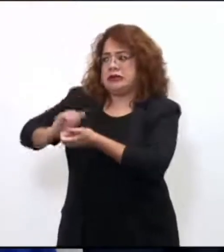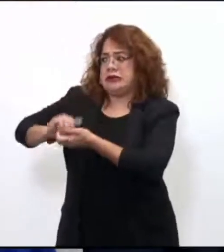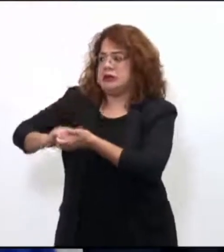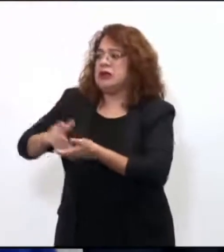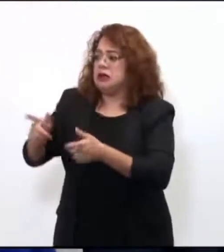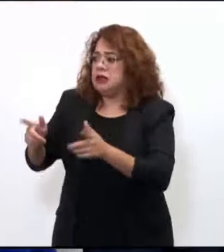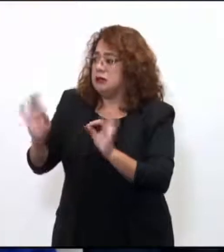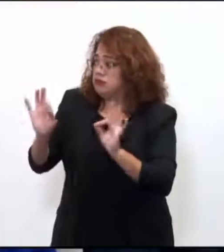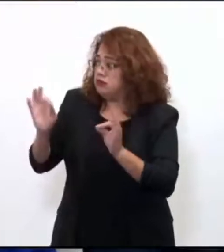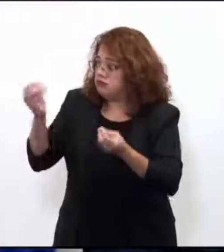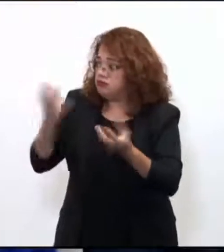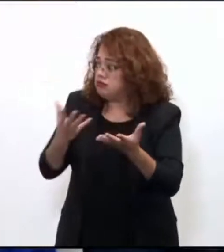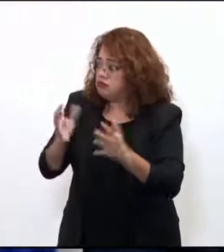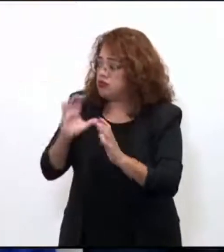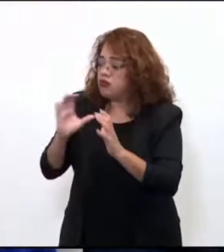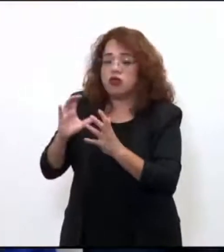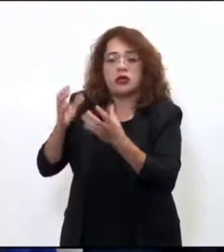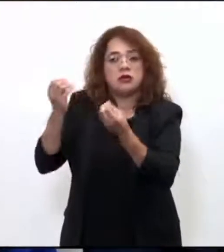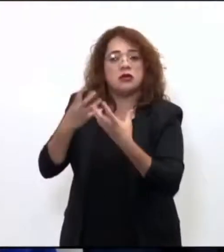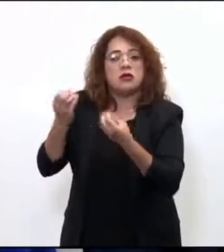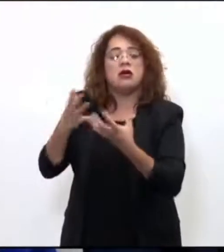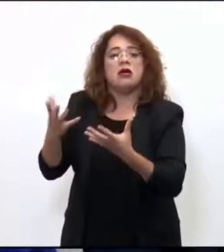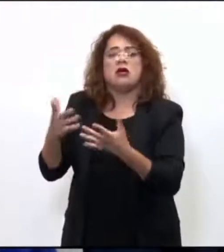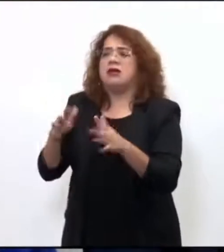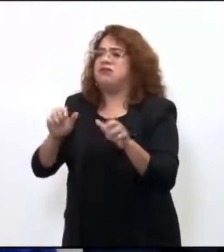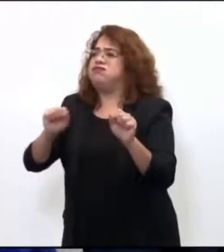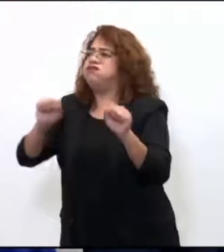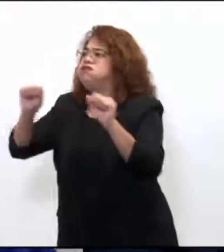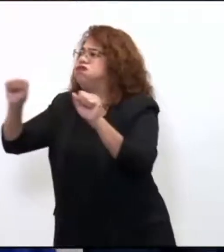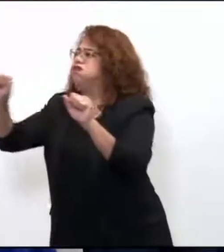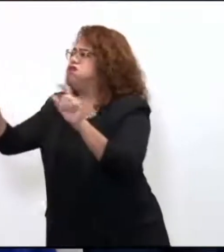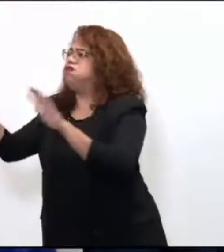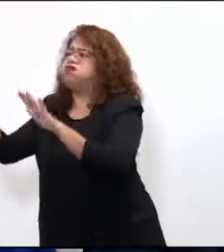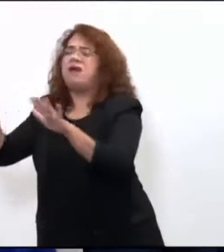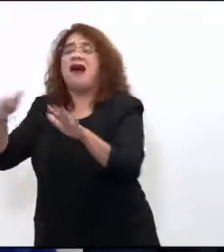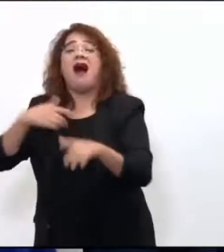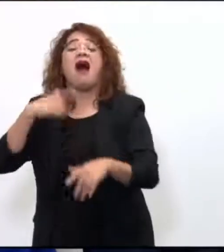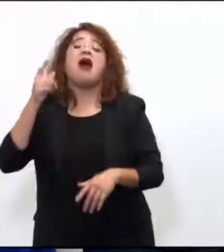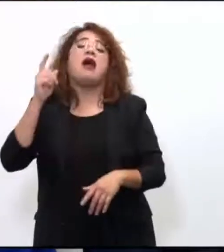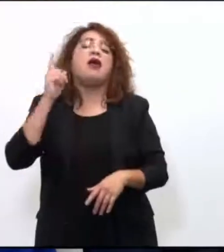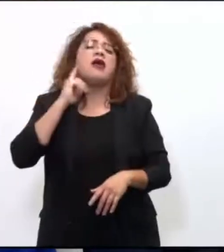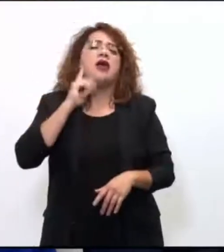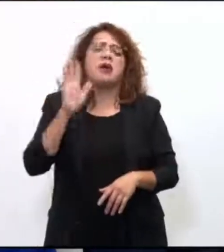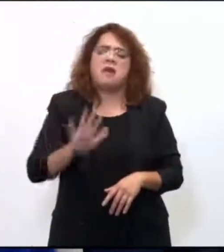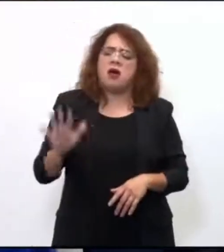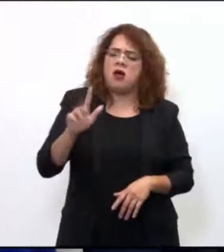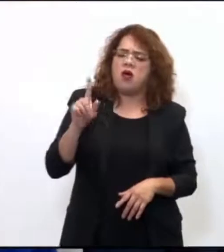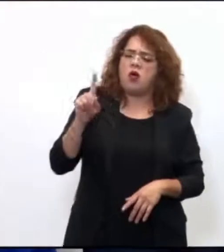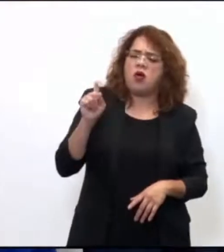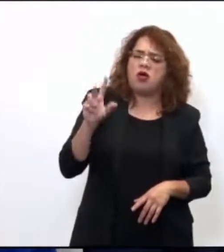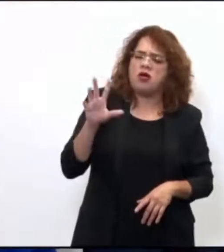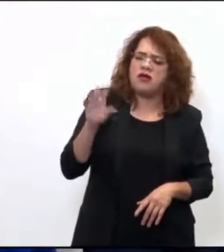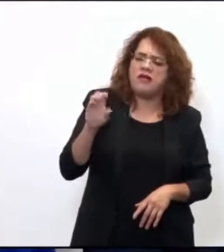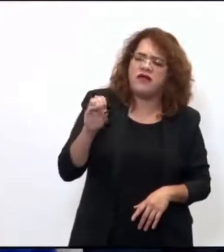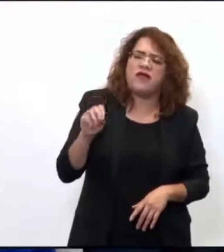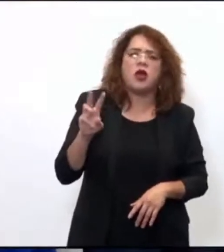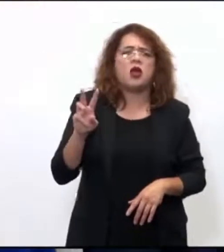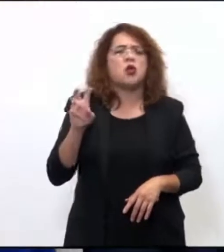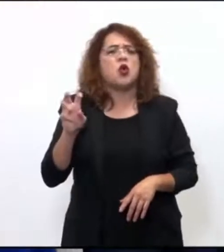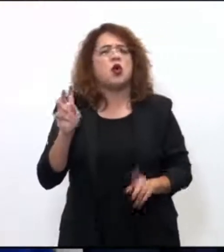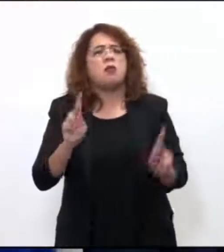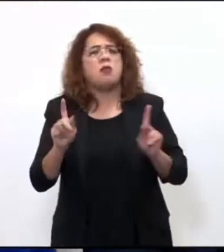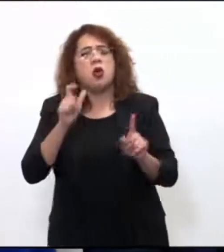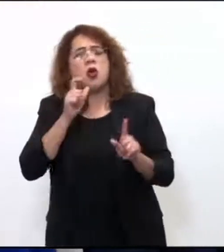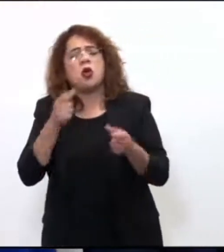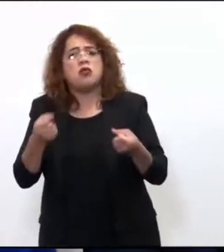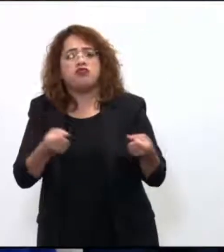we're seeing, which was really great news. I heard that we're getting about 150, 200 folks that are walking